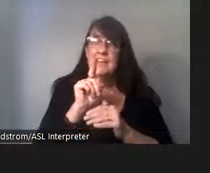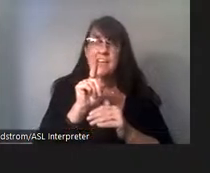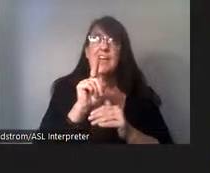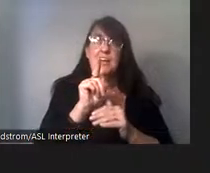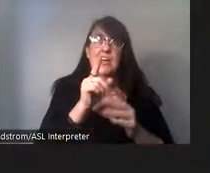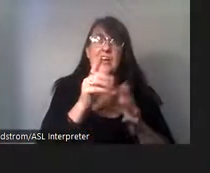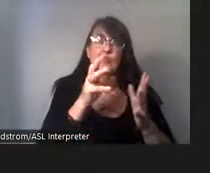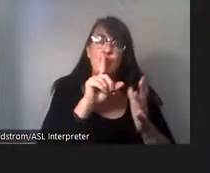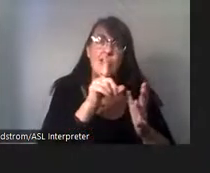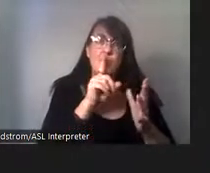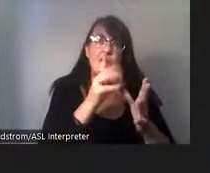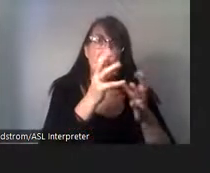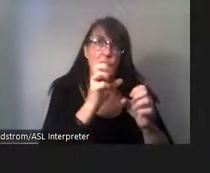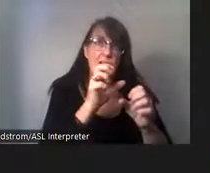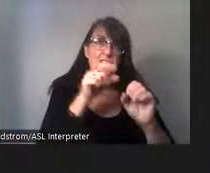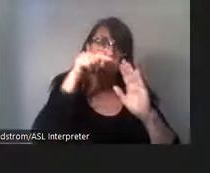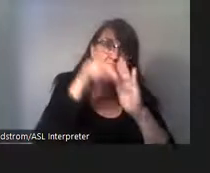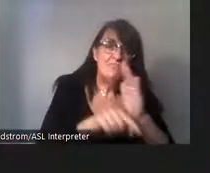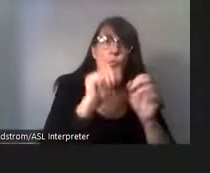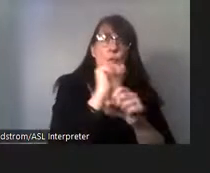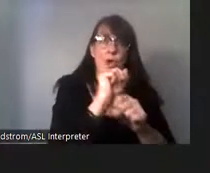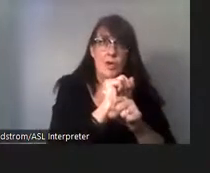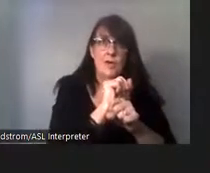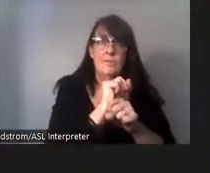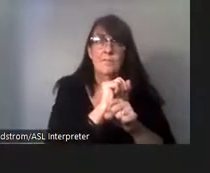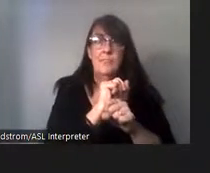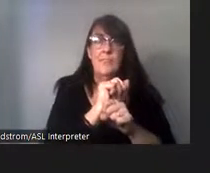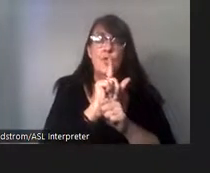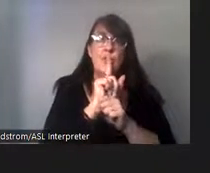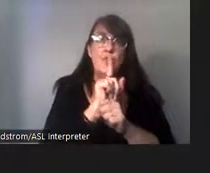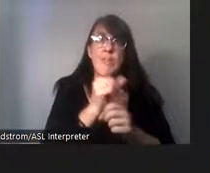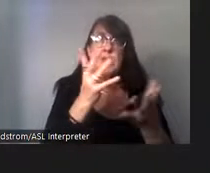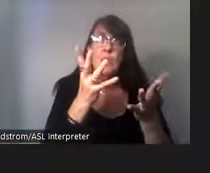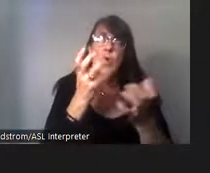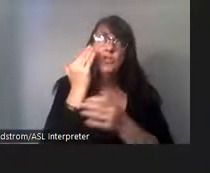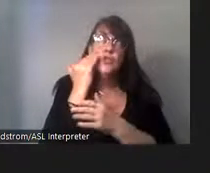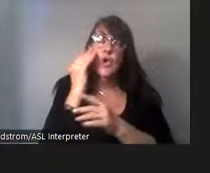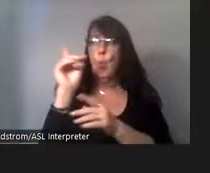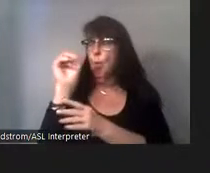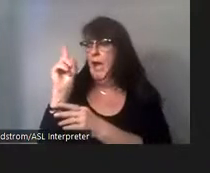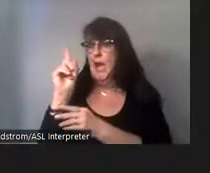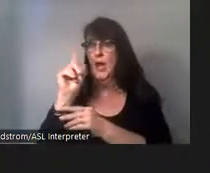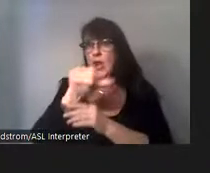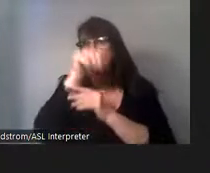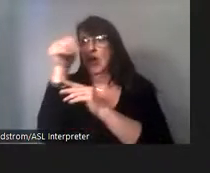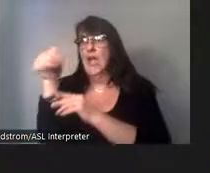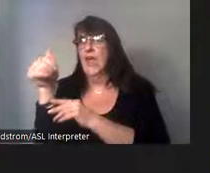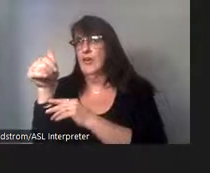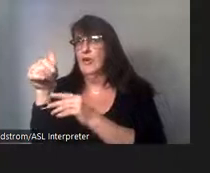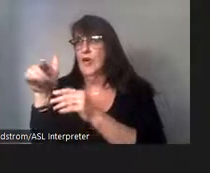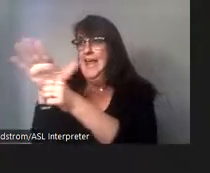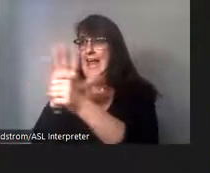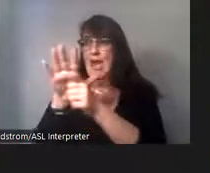this and doing some great work, and would love to know, like, where are there other bright spots across